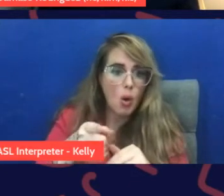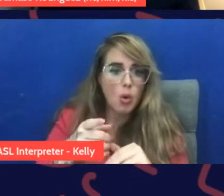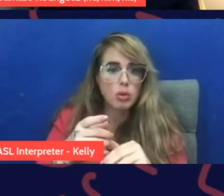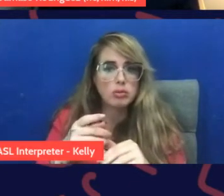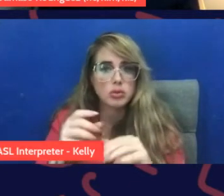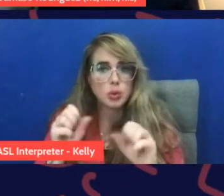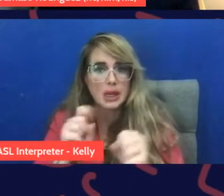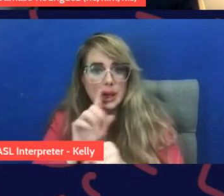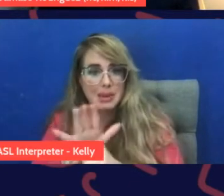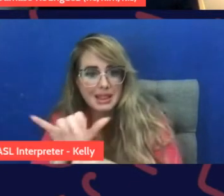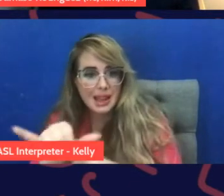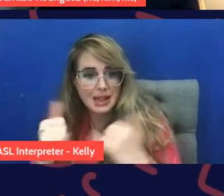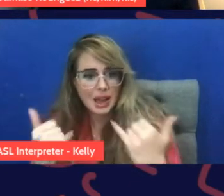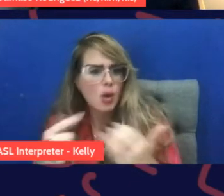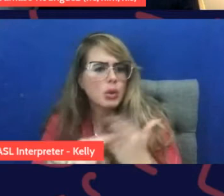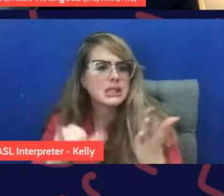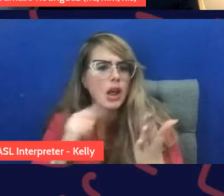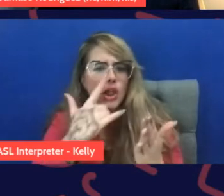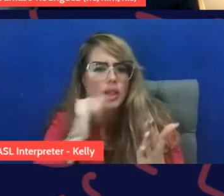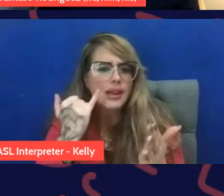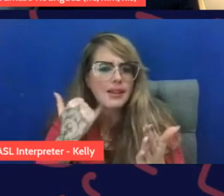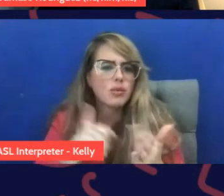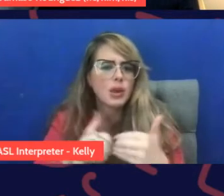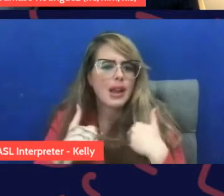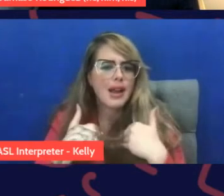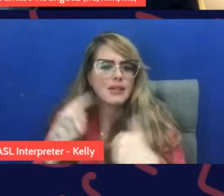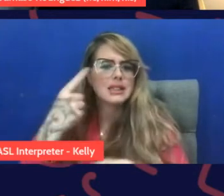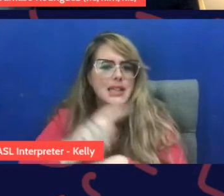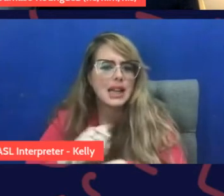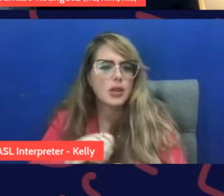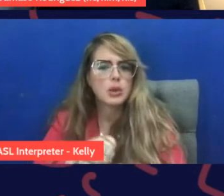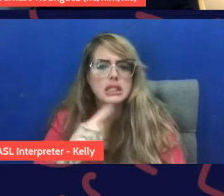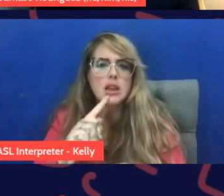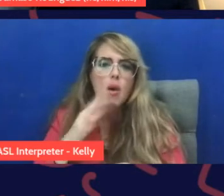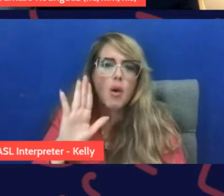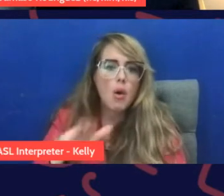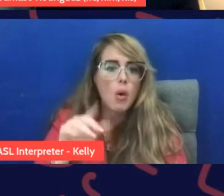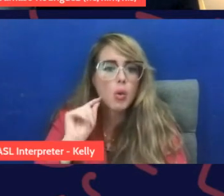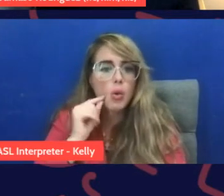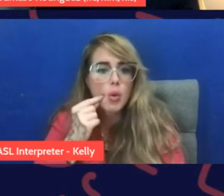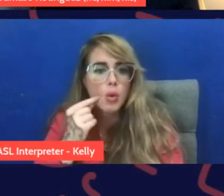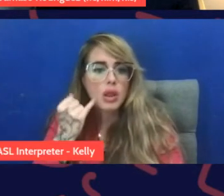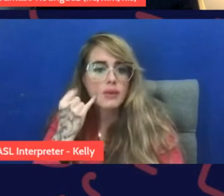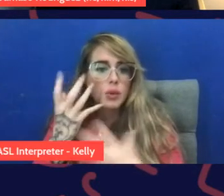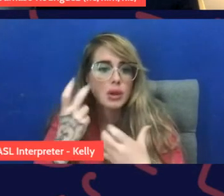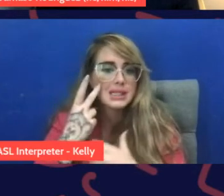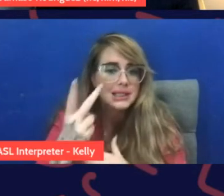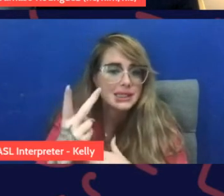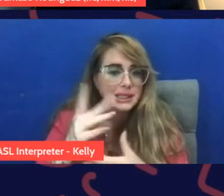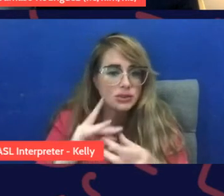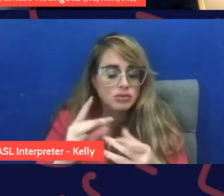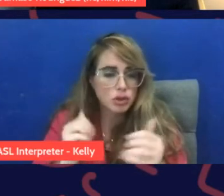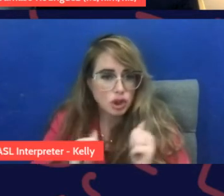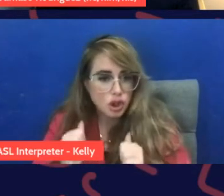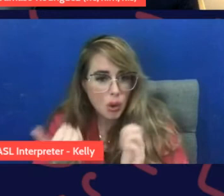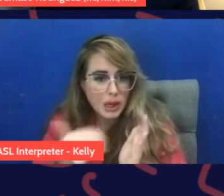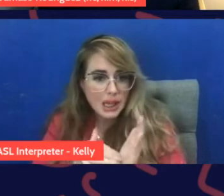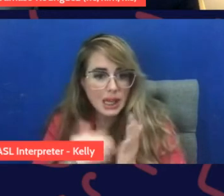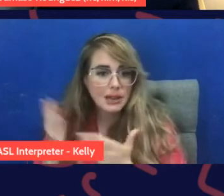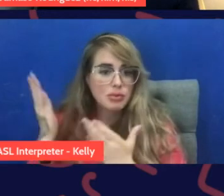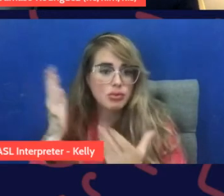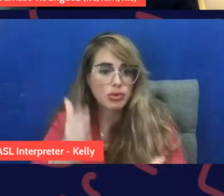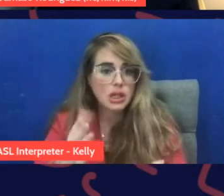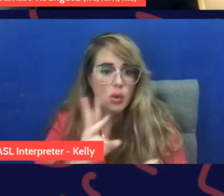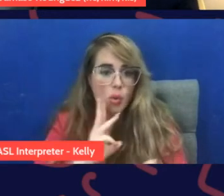right? Like, what would it look like if we had a day where we're like, cool, hey, today, if you want to get and see the show, like, bring a pallet of